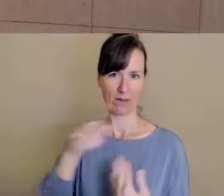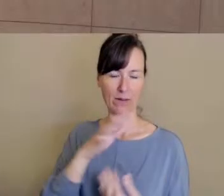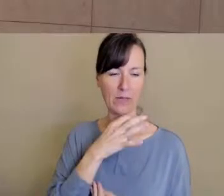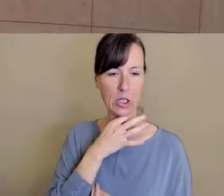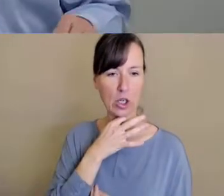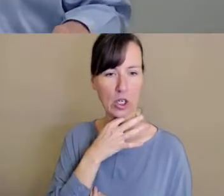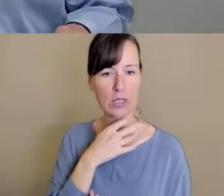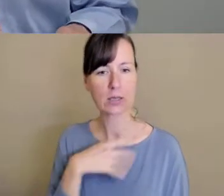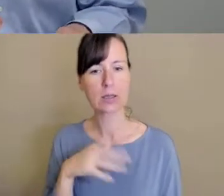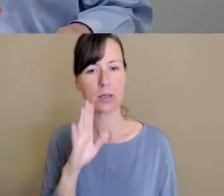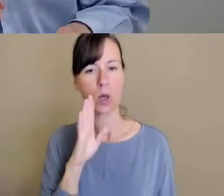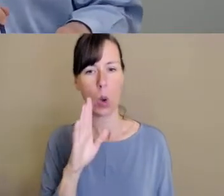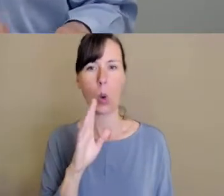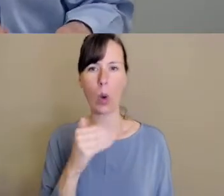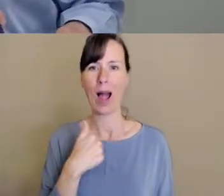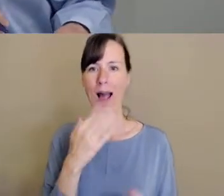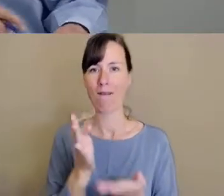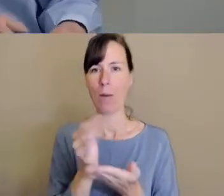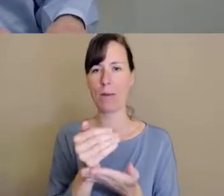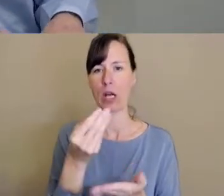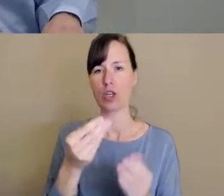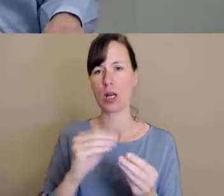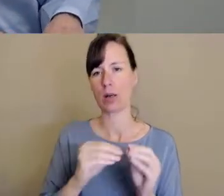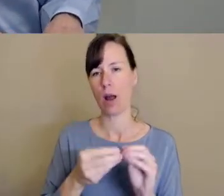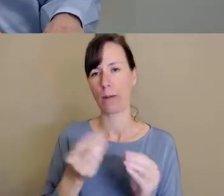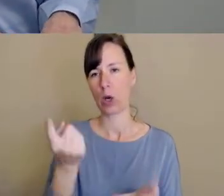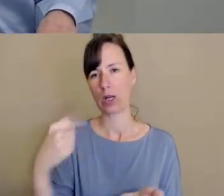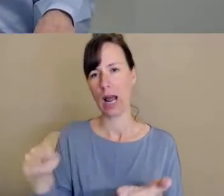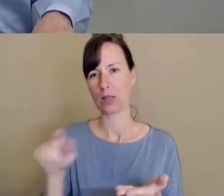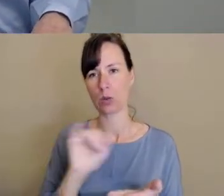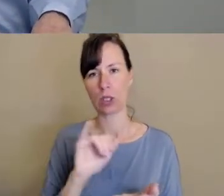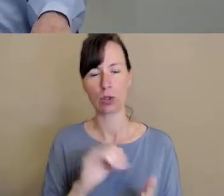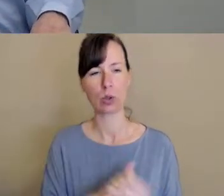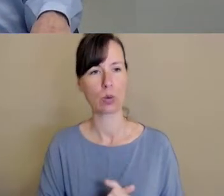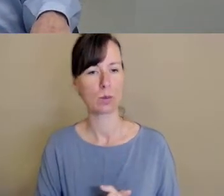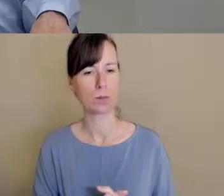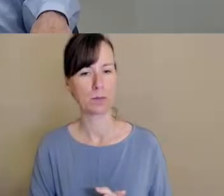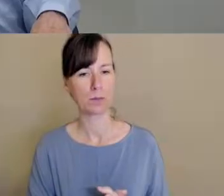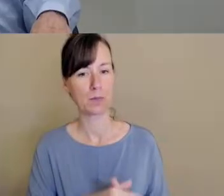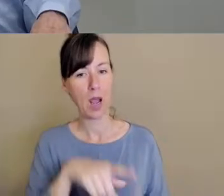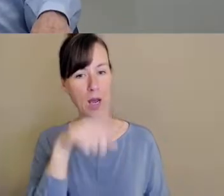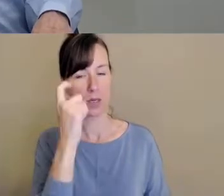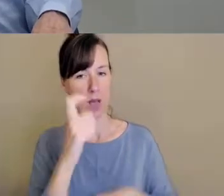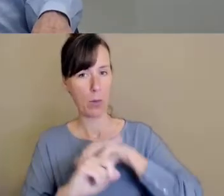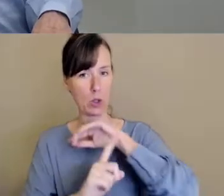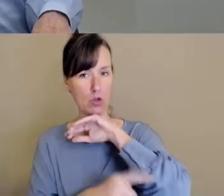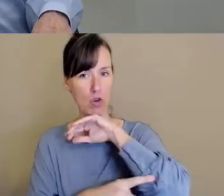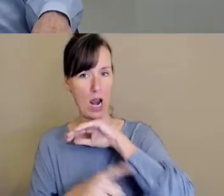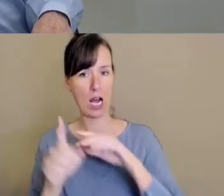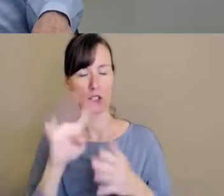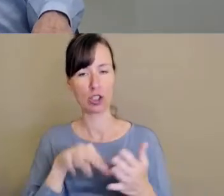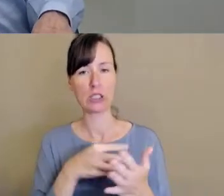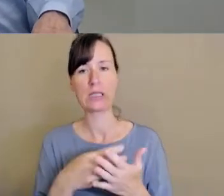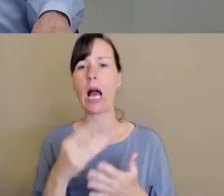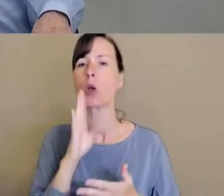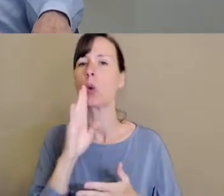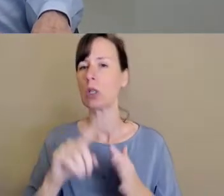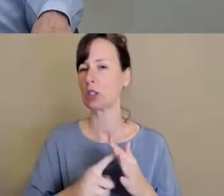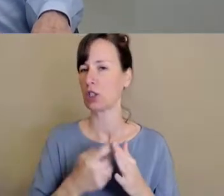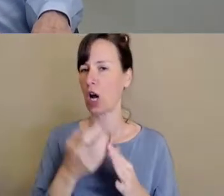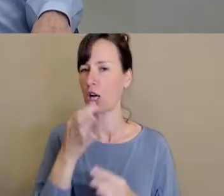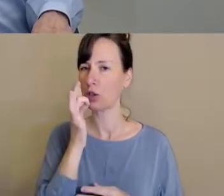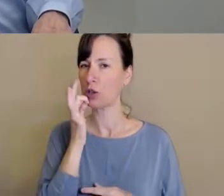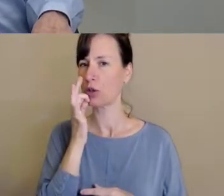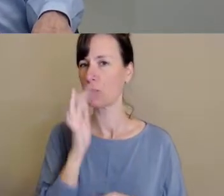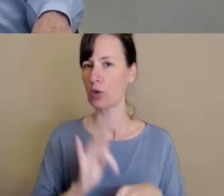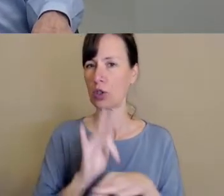to be presenting to you next week as well. Summer trash schedule, we're actually going to start earlier. So we're going to be picking up at